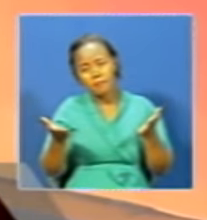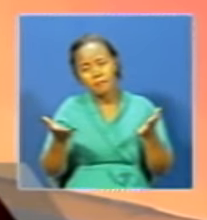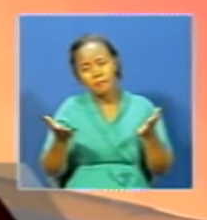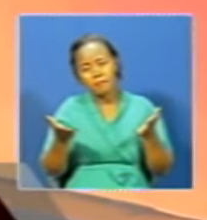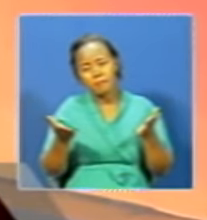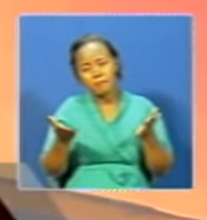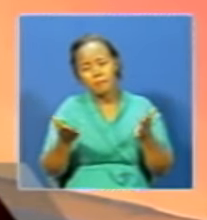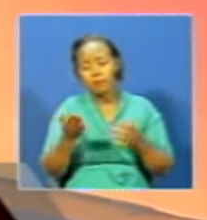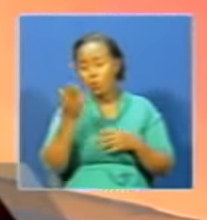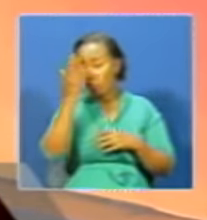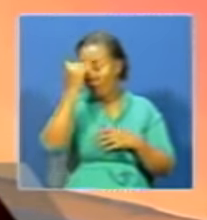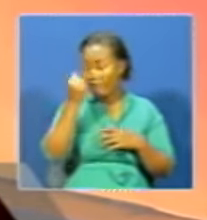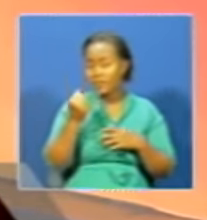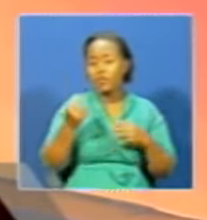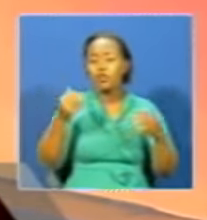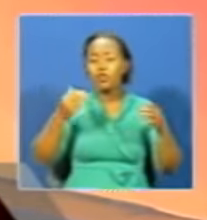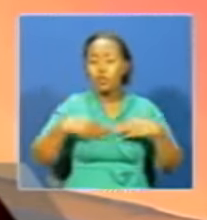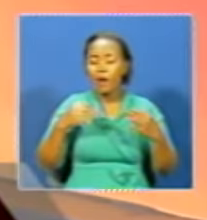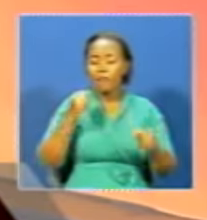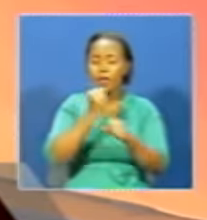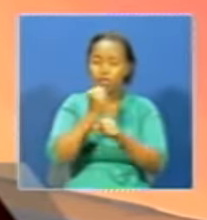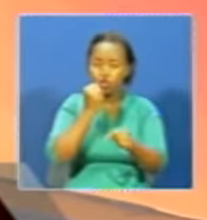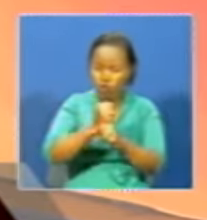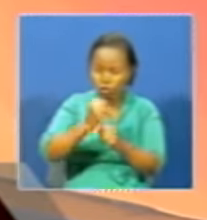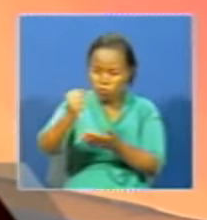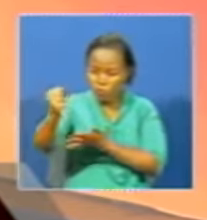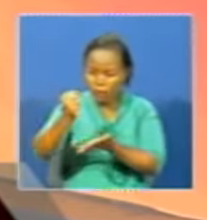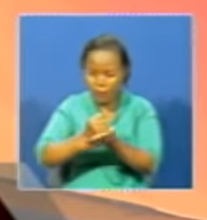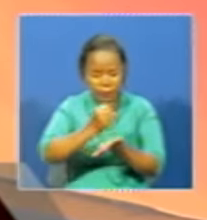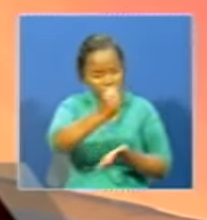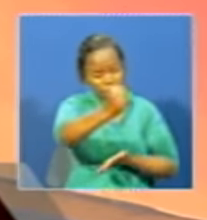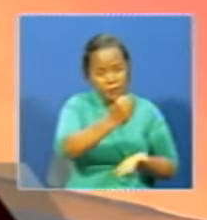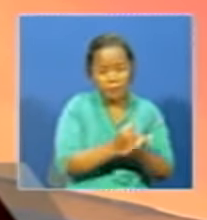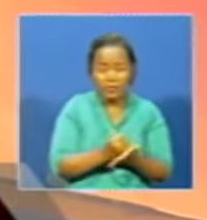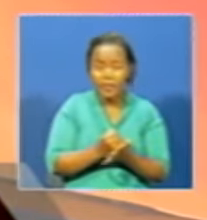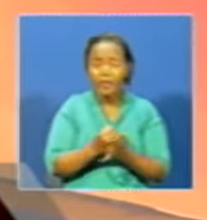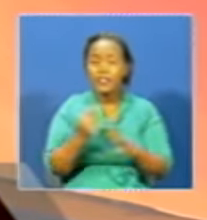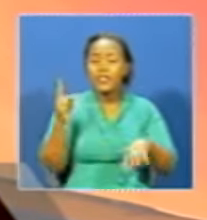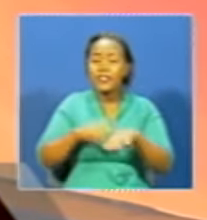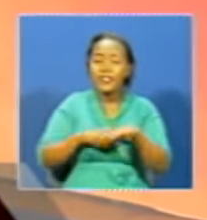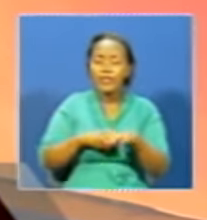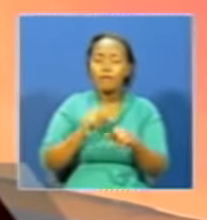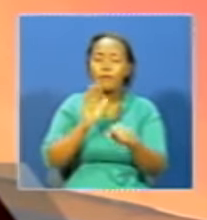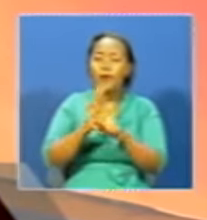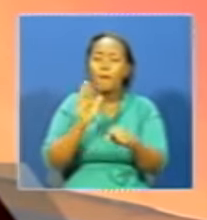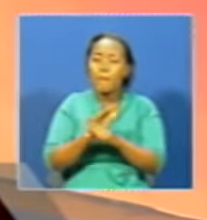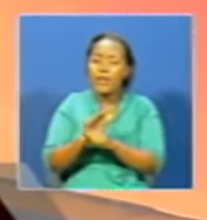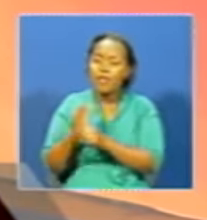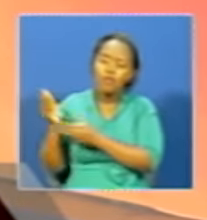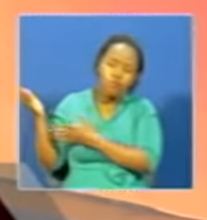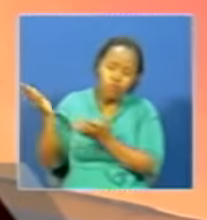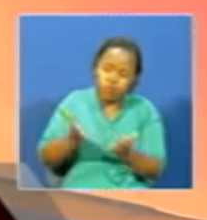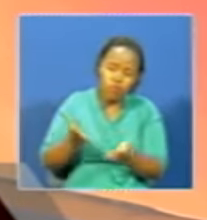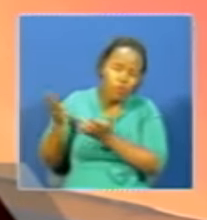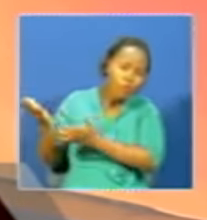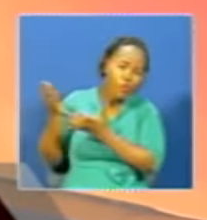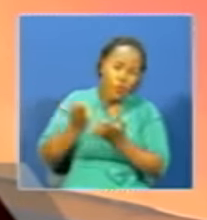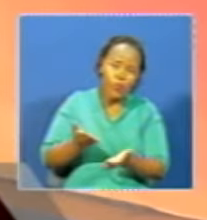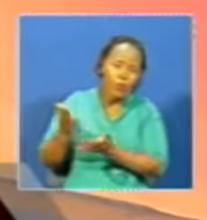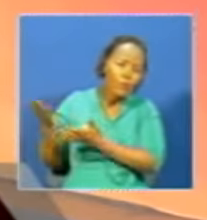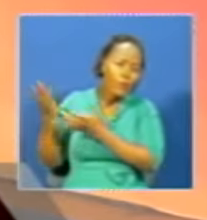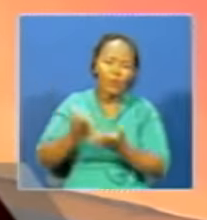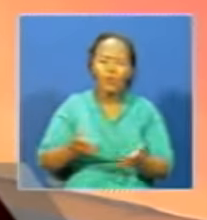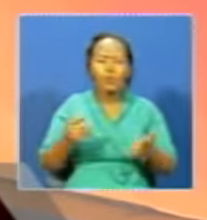of being a source of employment when imports from China, for example, you know, continue unabated? How do we